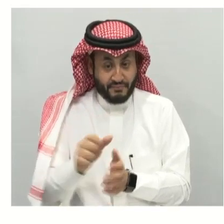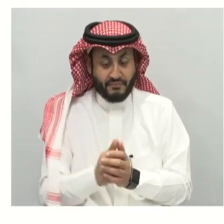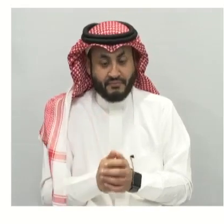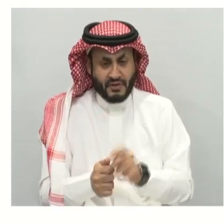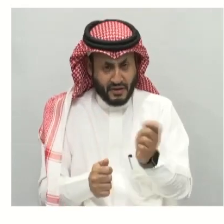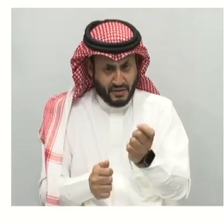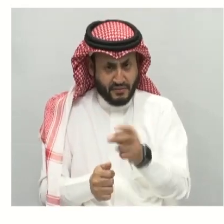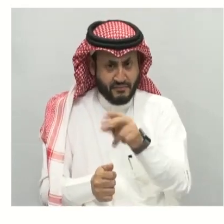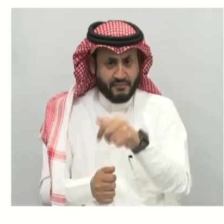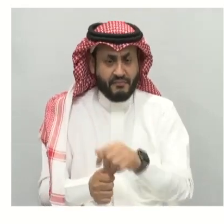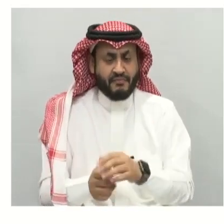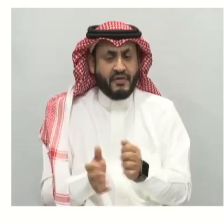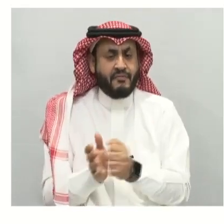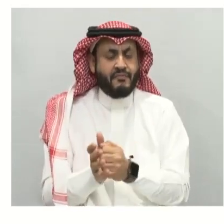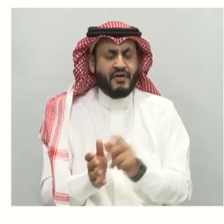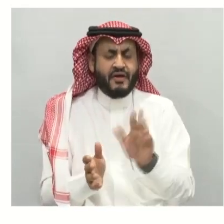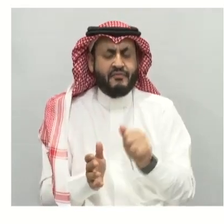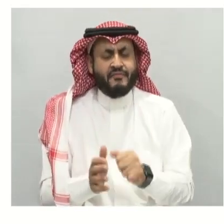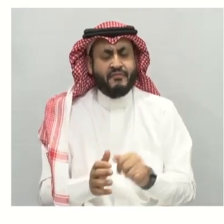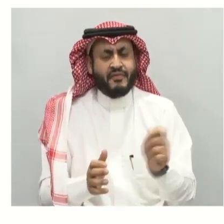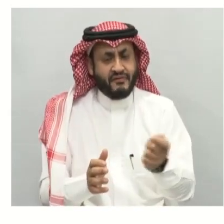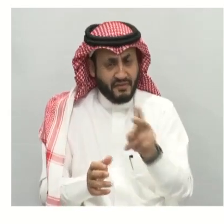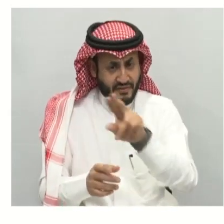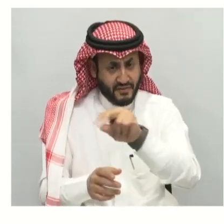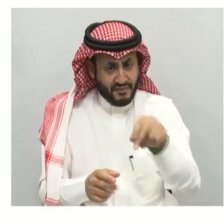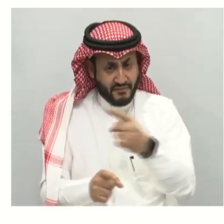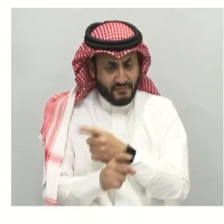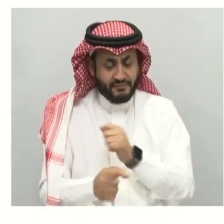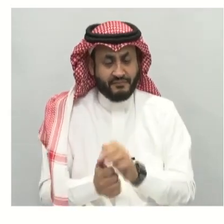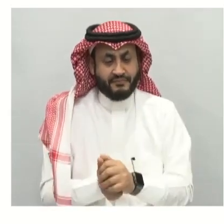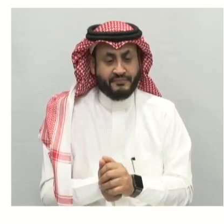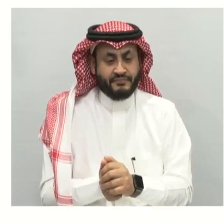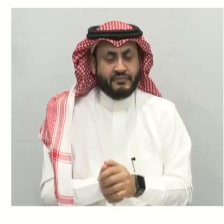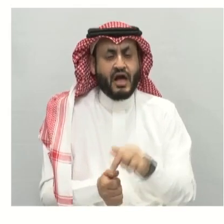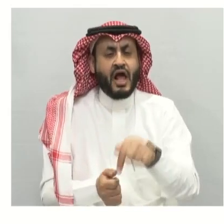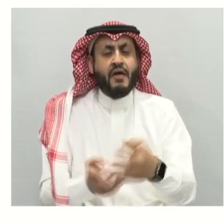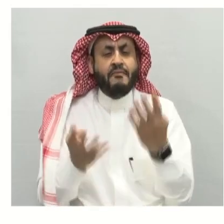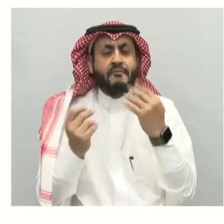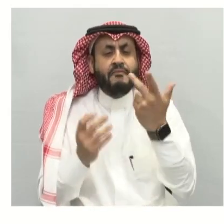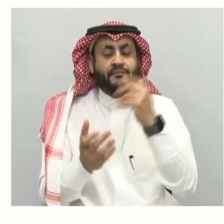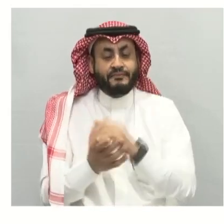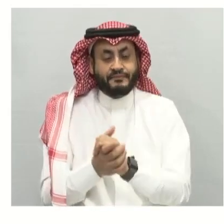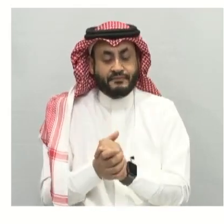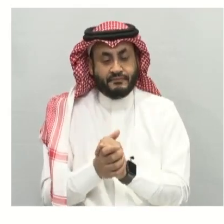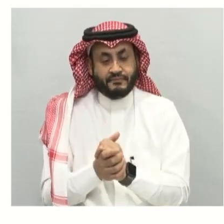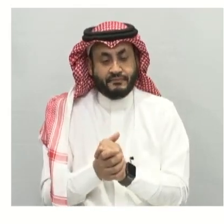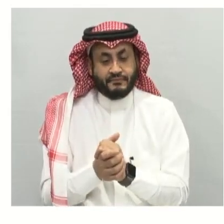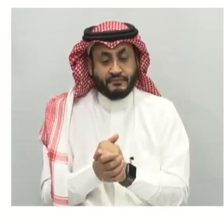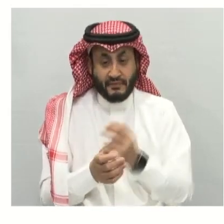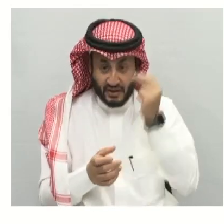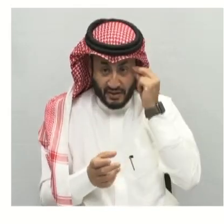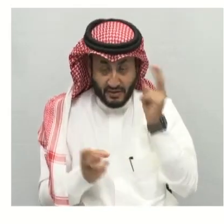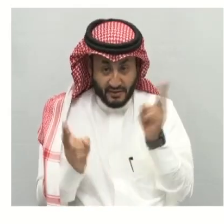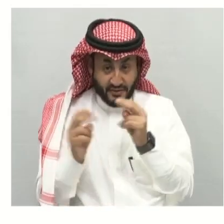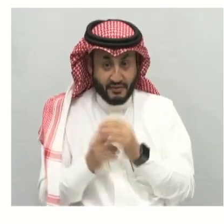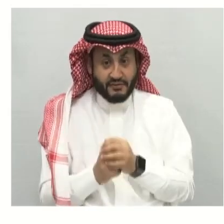88 if you didn't have a chance to finish it with me. Now, what did we learn today? We learned to act out the